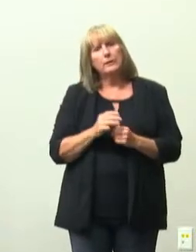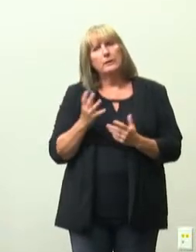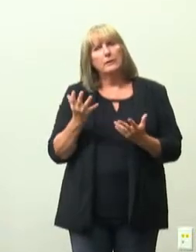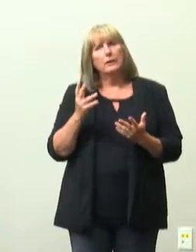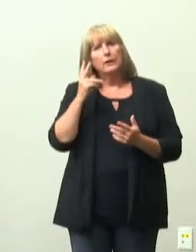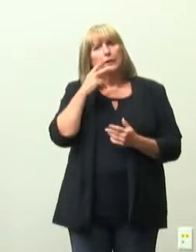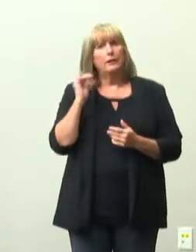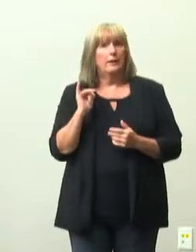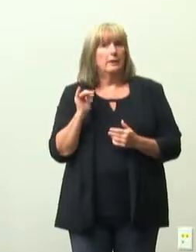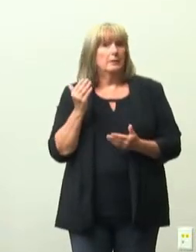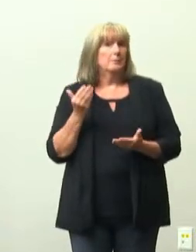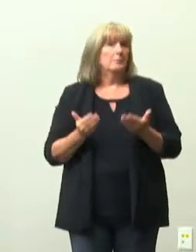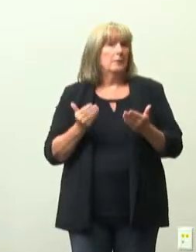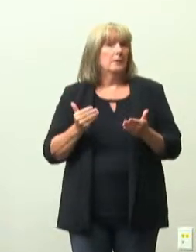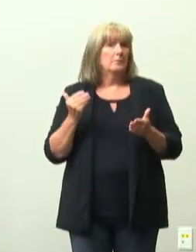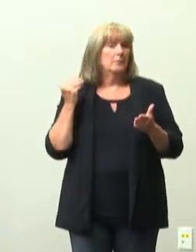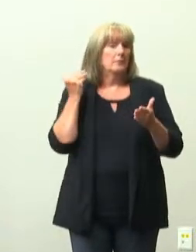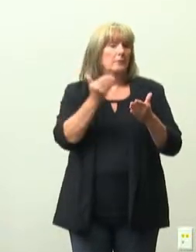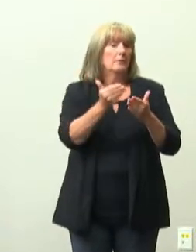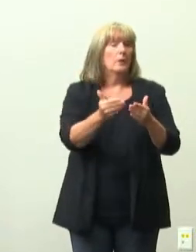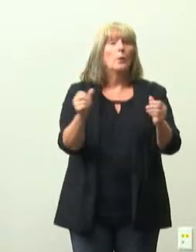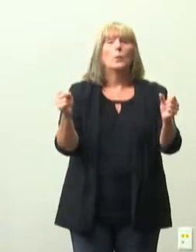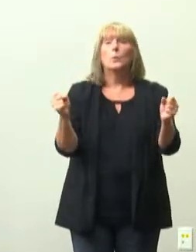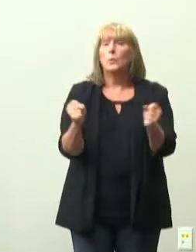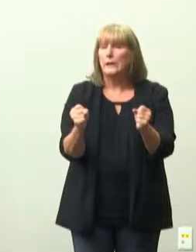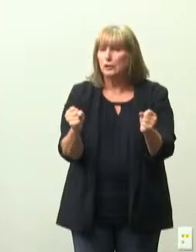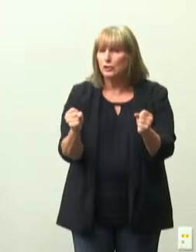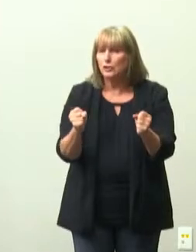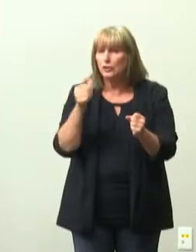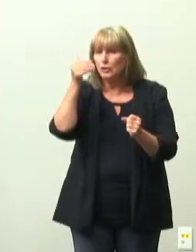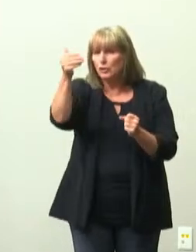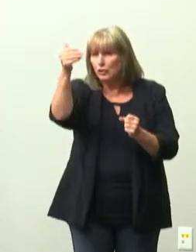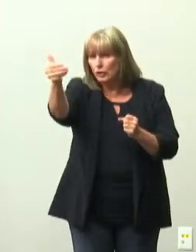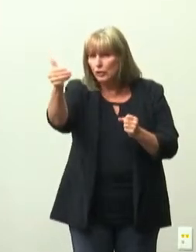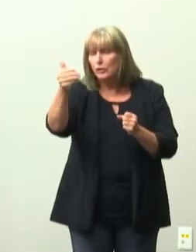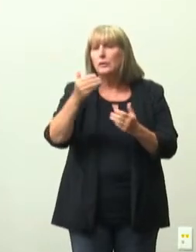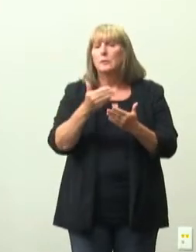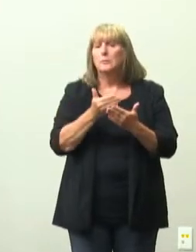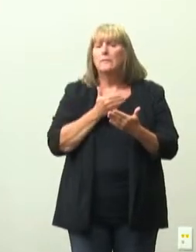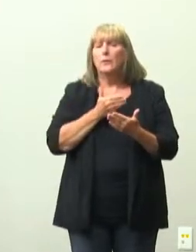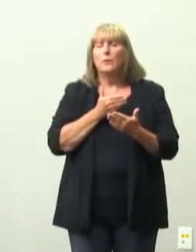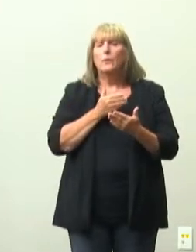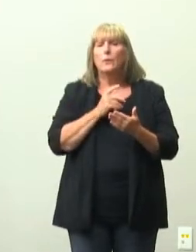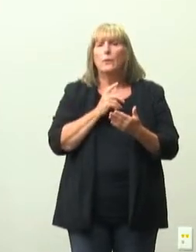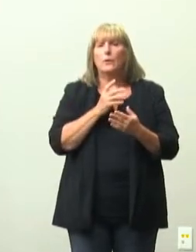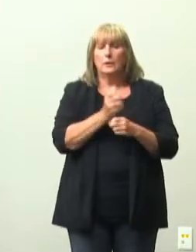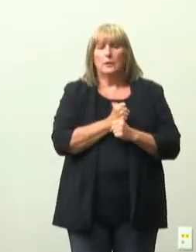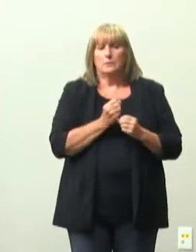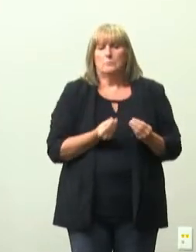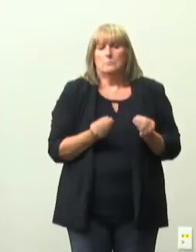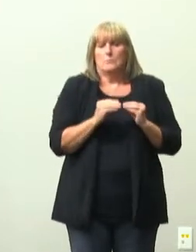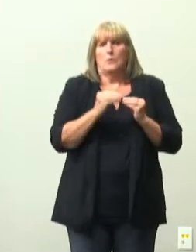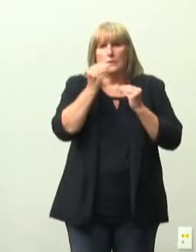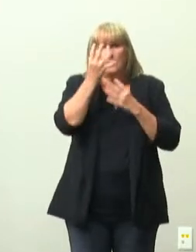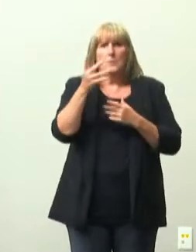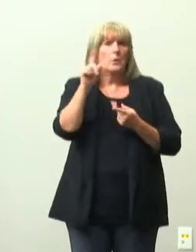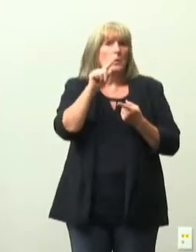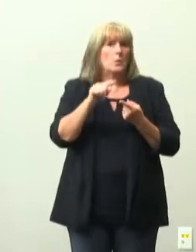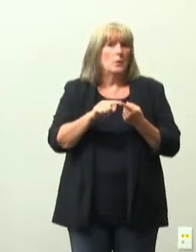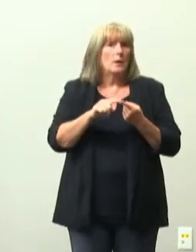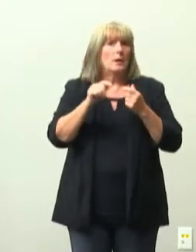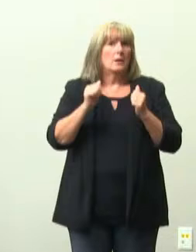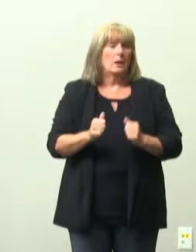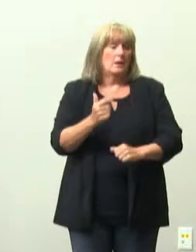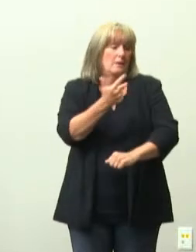It's looking like it might be towards winter before we get more information on when we can